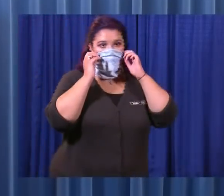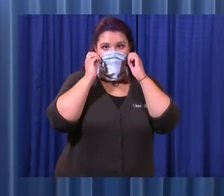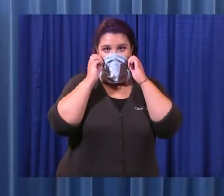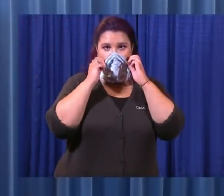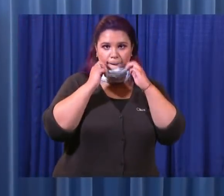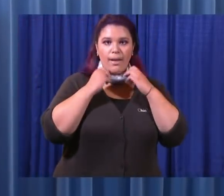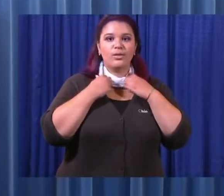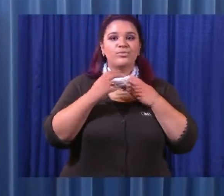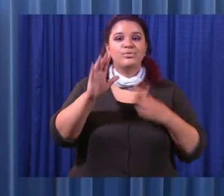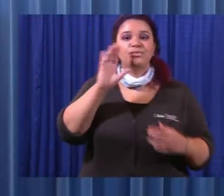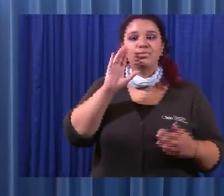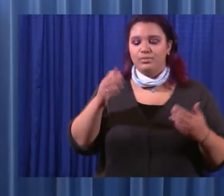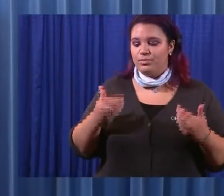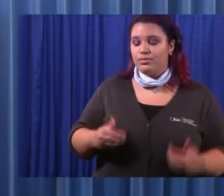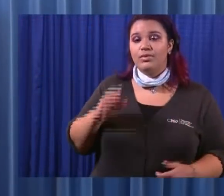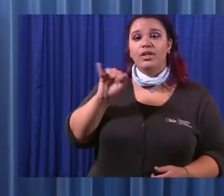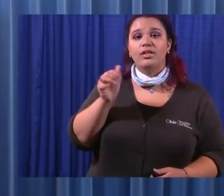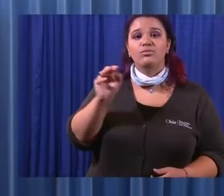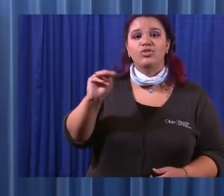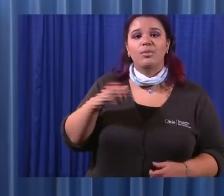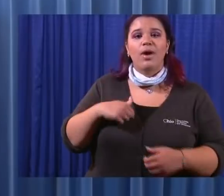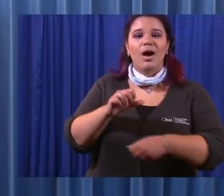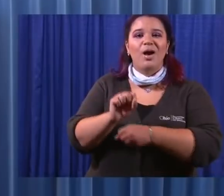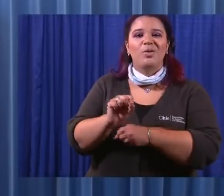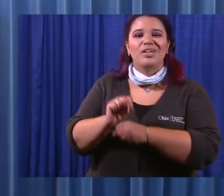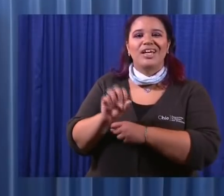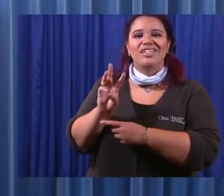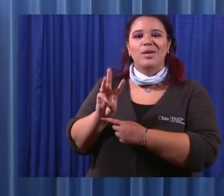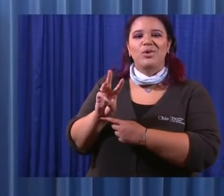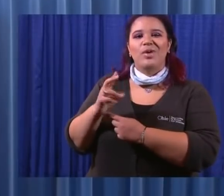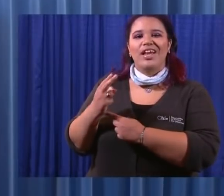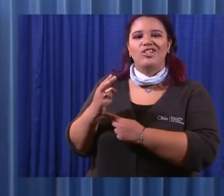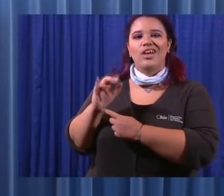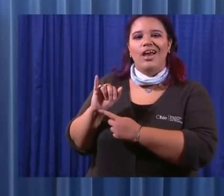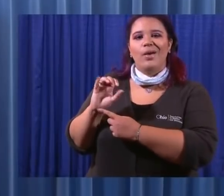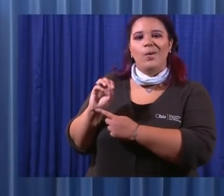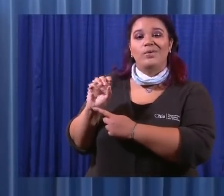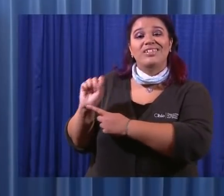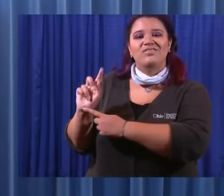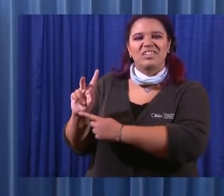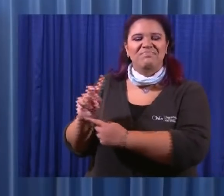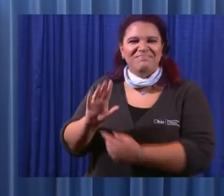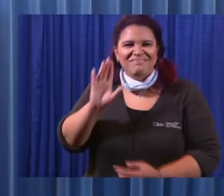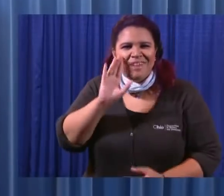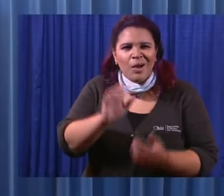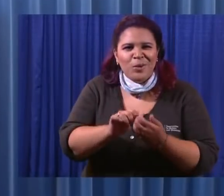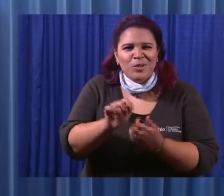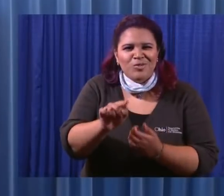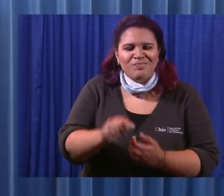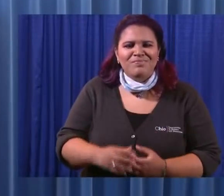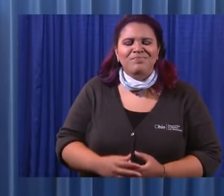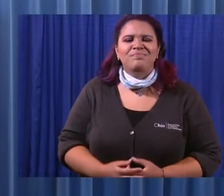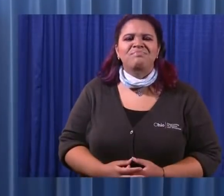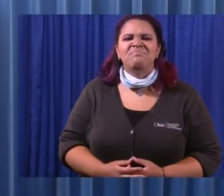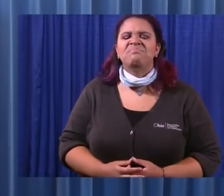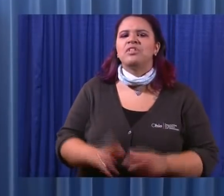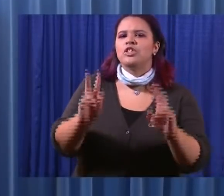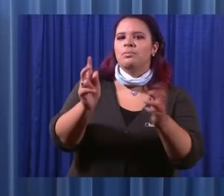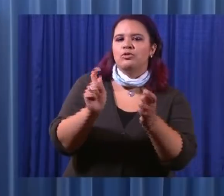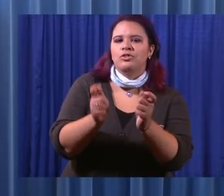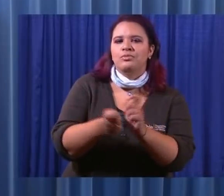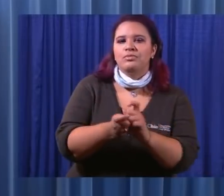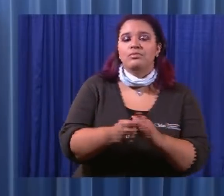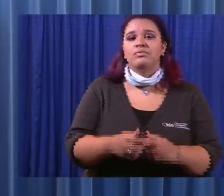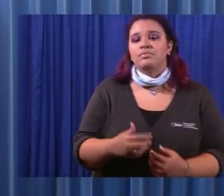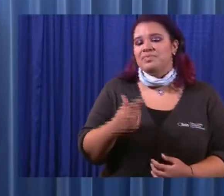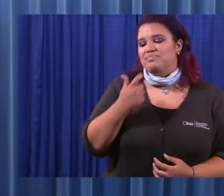Hi, Governor. Jim Oddie from WHIO-TV. How are you going? I want to ask on another topic. Earlier today, you had endorsed